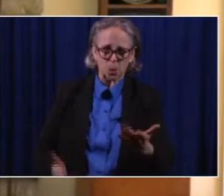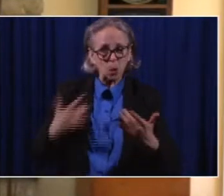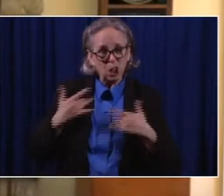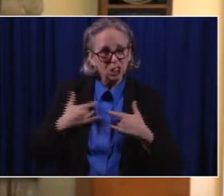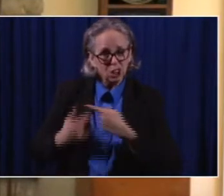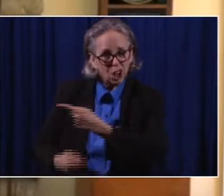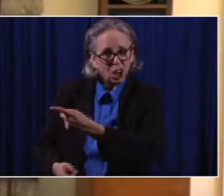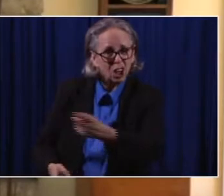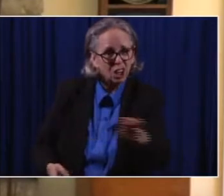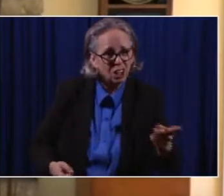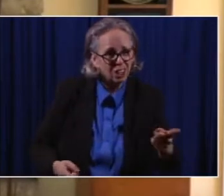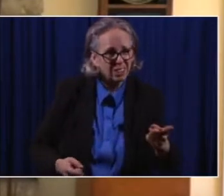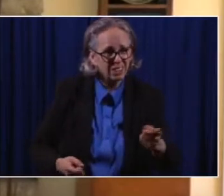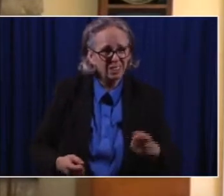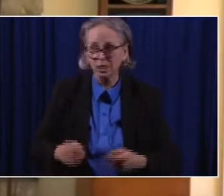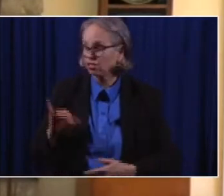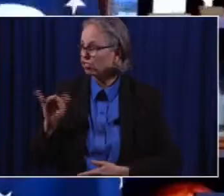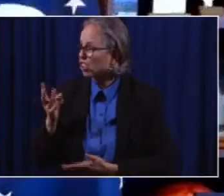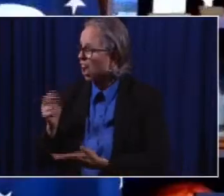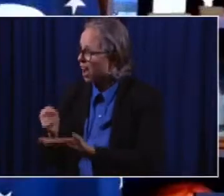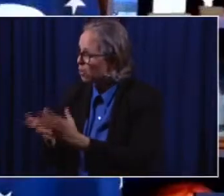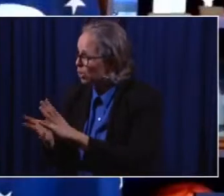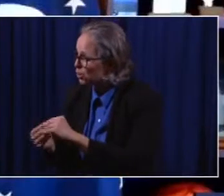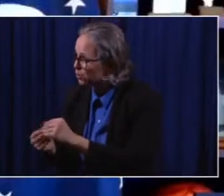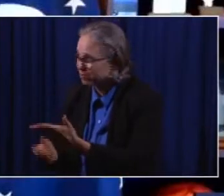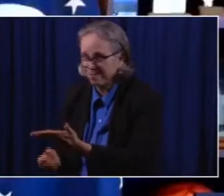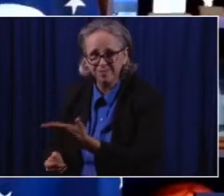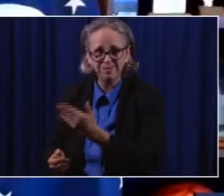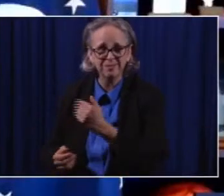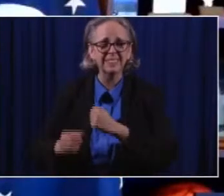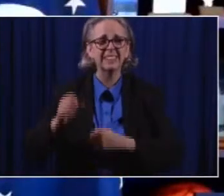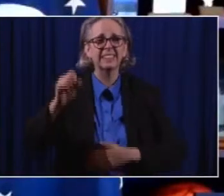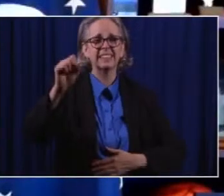Yeah, Governor, I want to just add to this that,